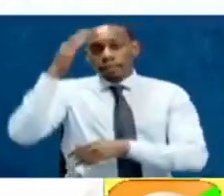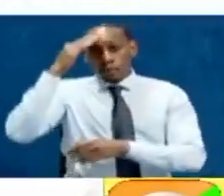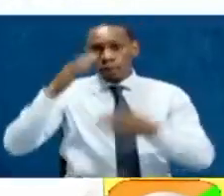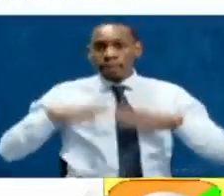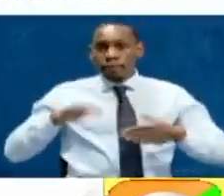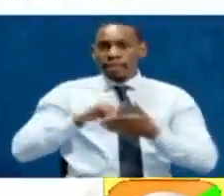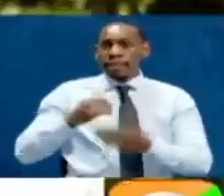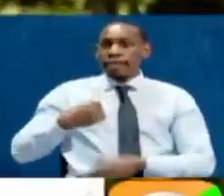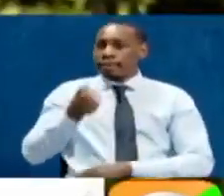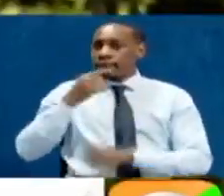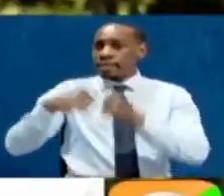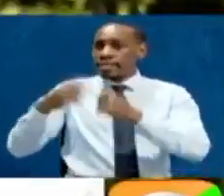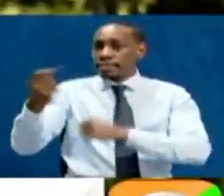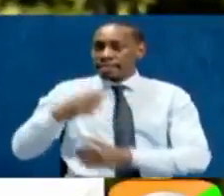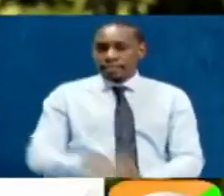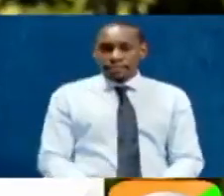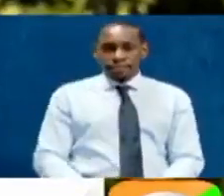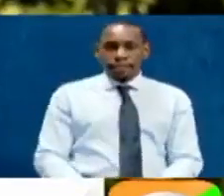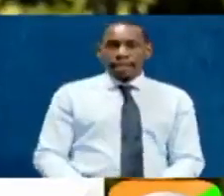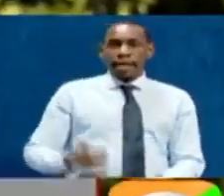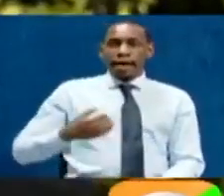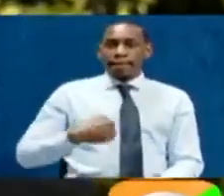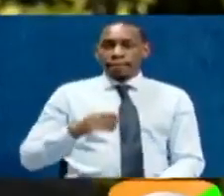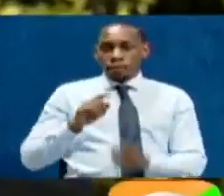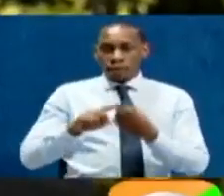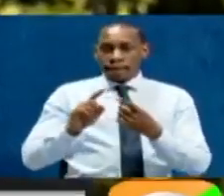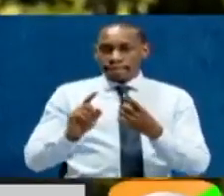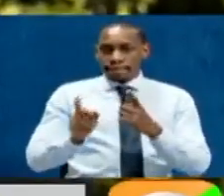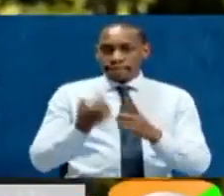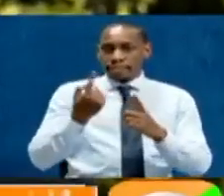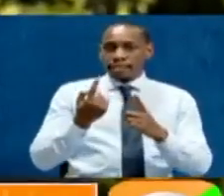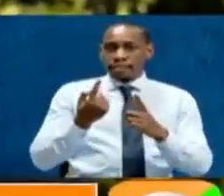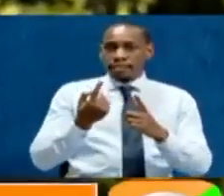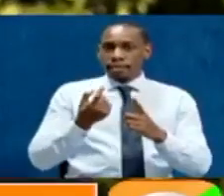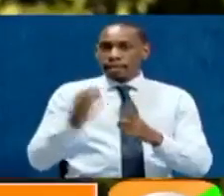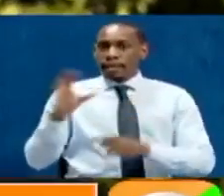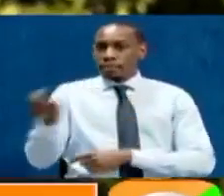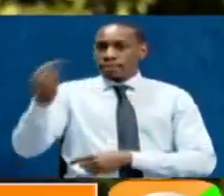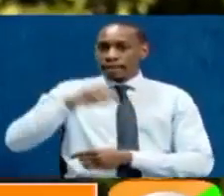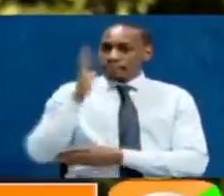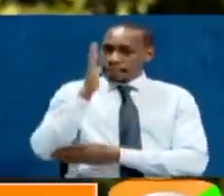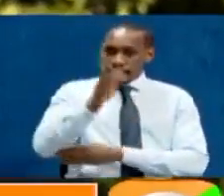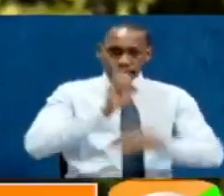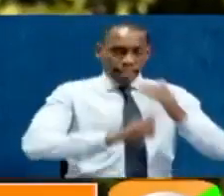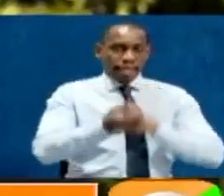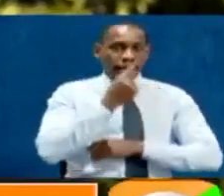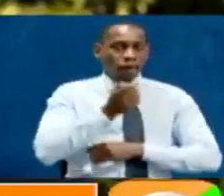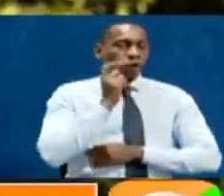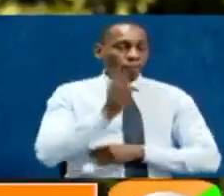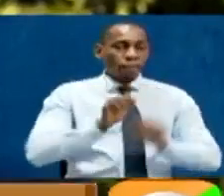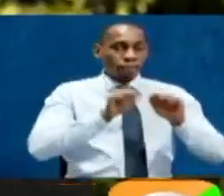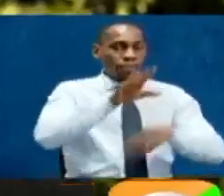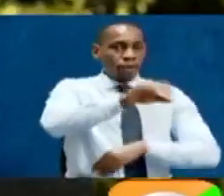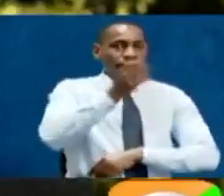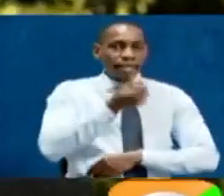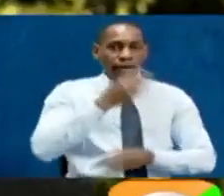of people who got for 6 months. We have one is fast track, whereby a client comes and directly go to the pharmacy and they're able to